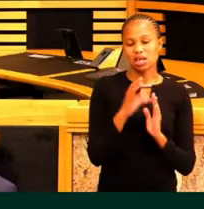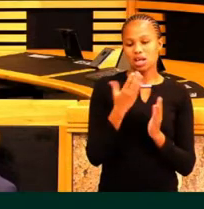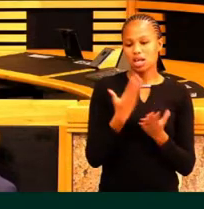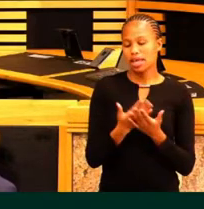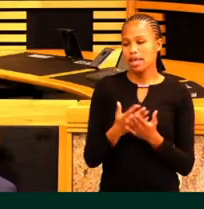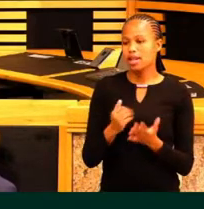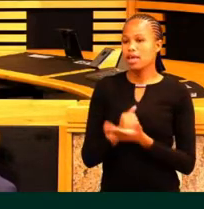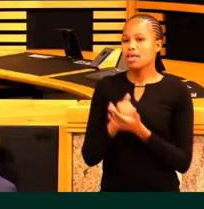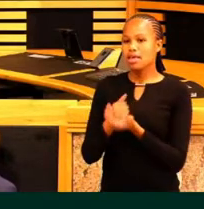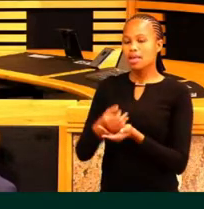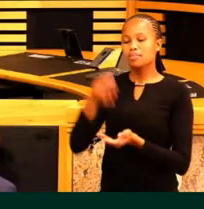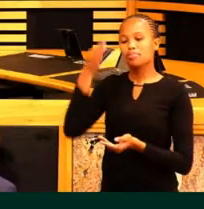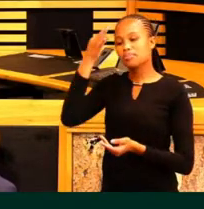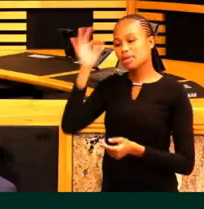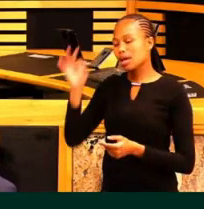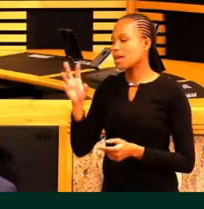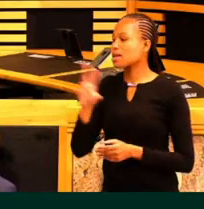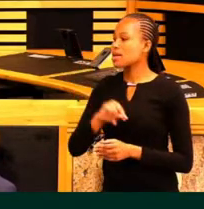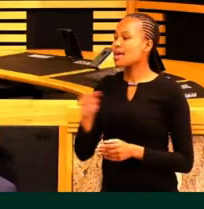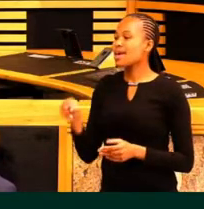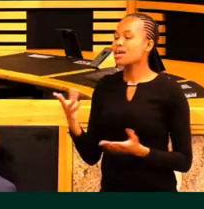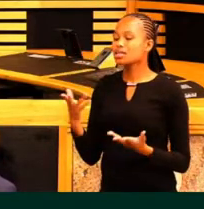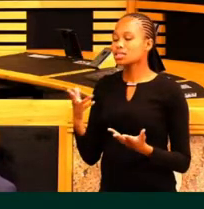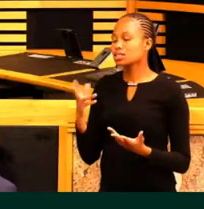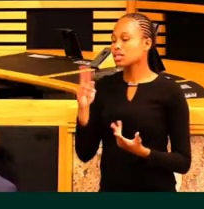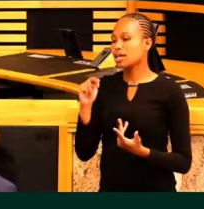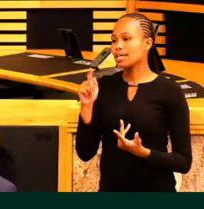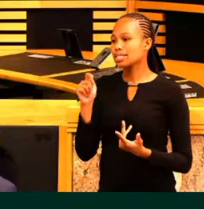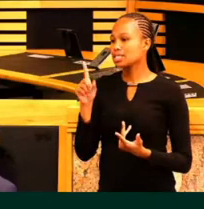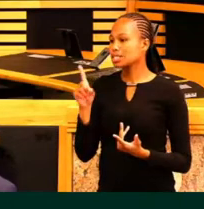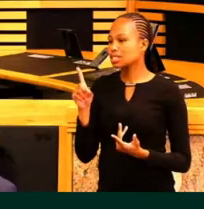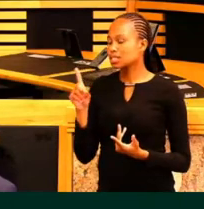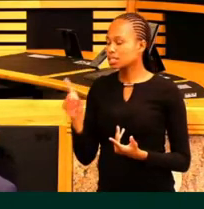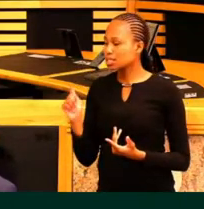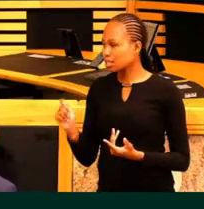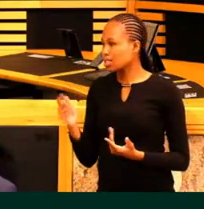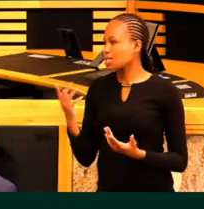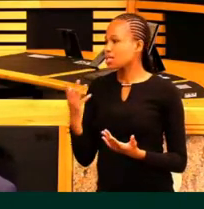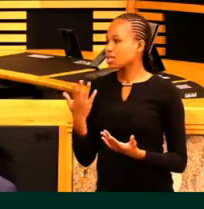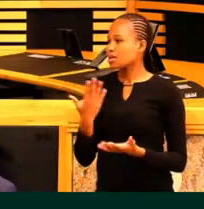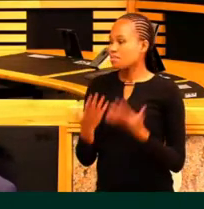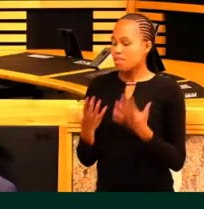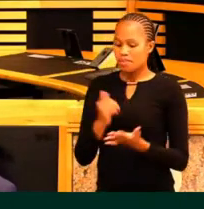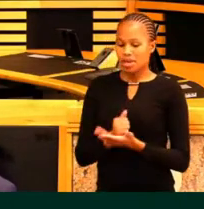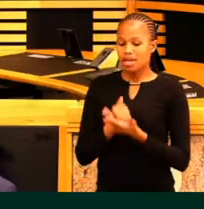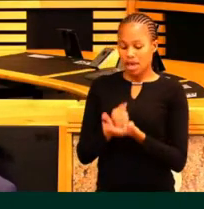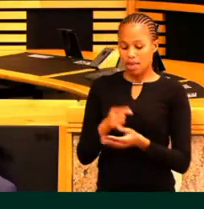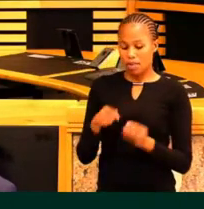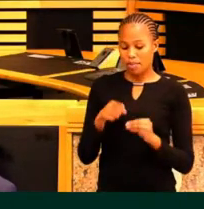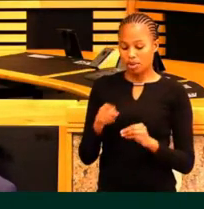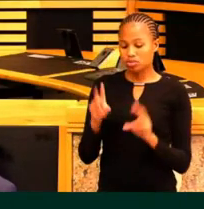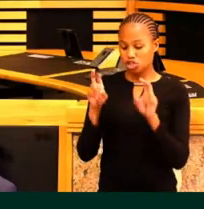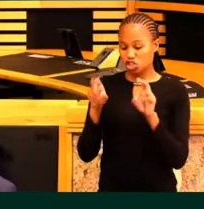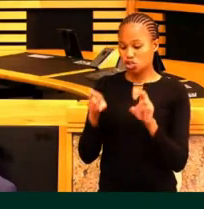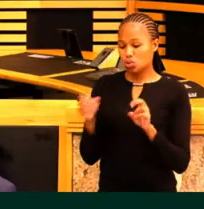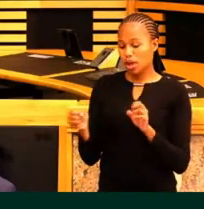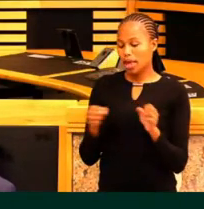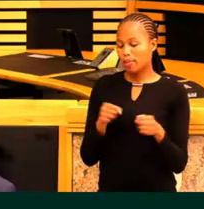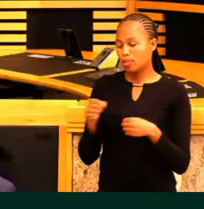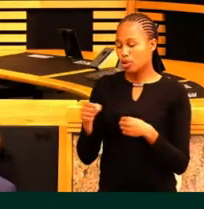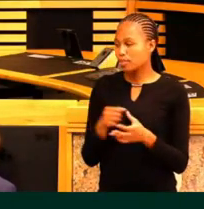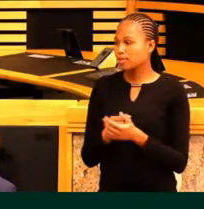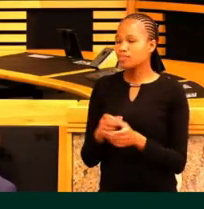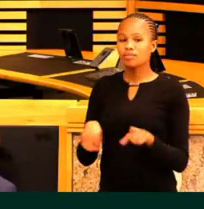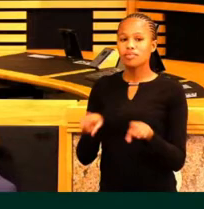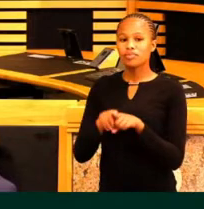and other entities to help with the issue unemployment and also with the